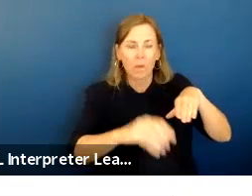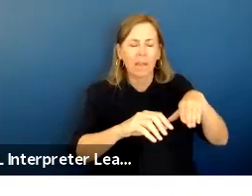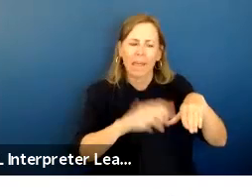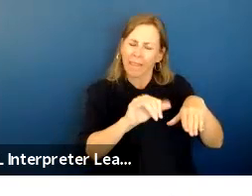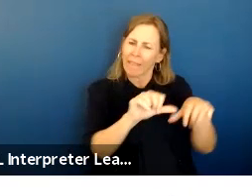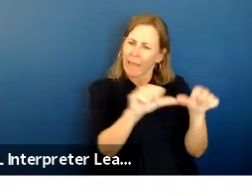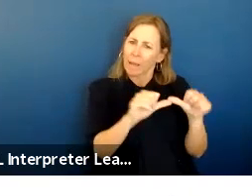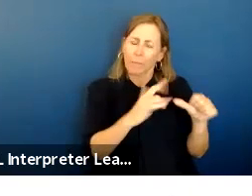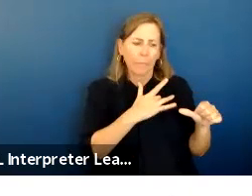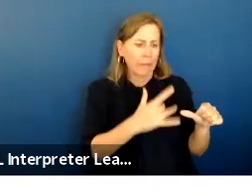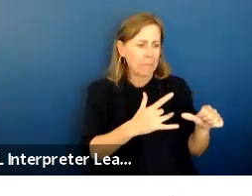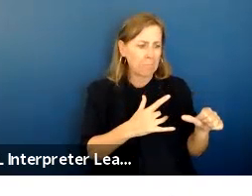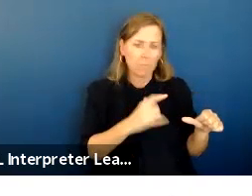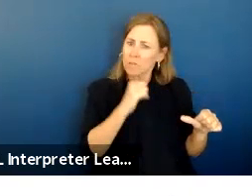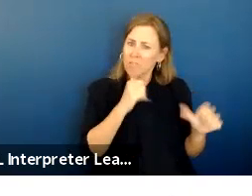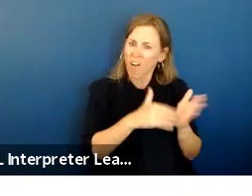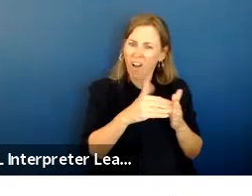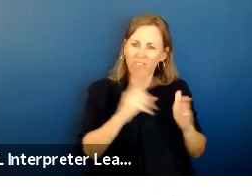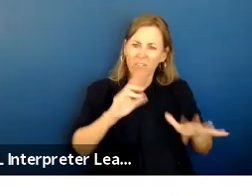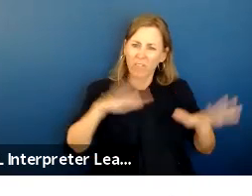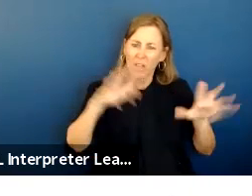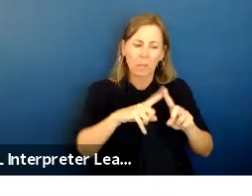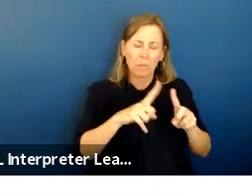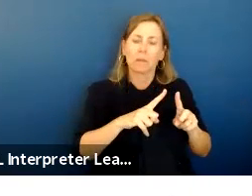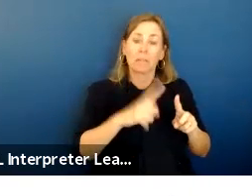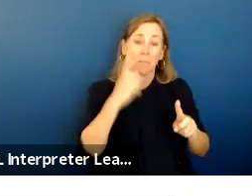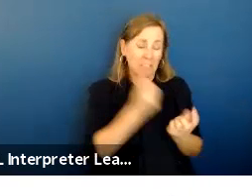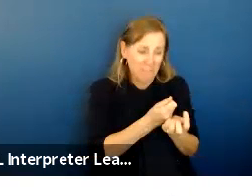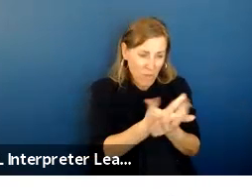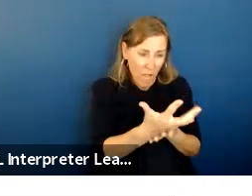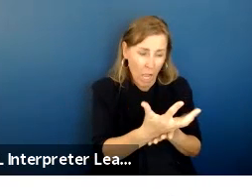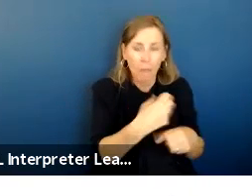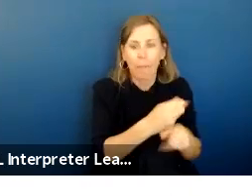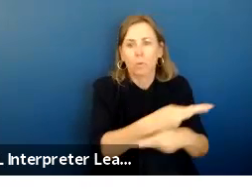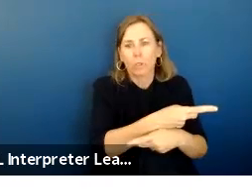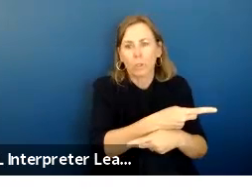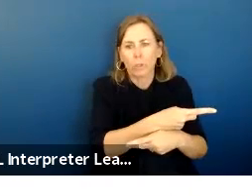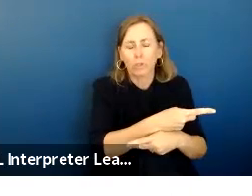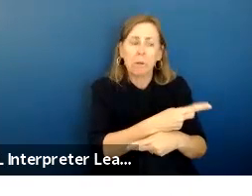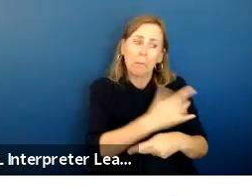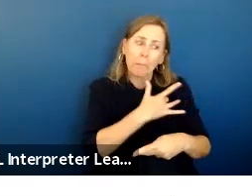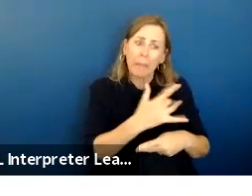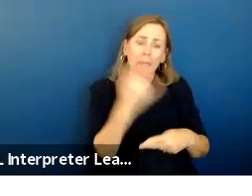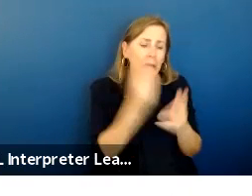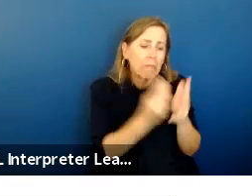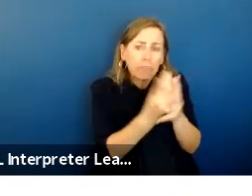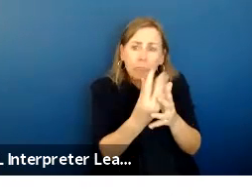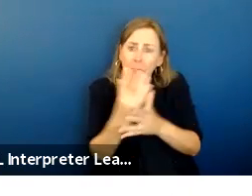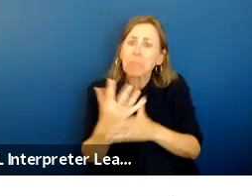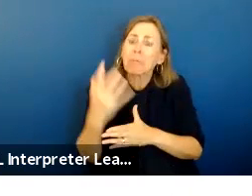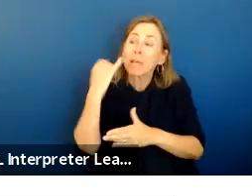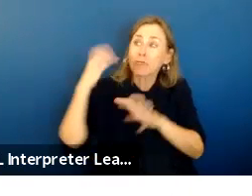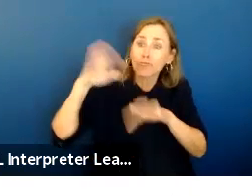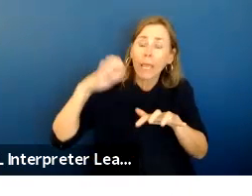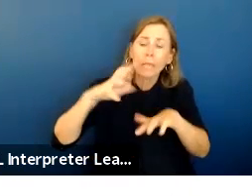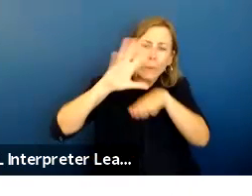traditionally prone to flooding. So normally the vegetation absorbs rainwater, it reduces runoff. However,